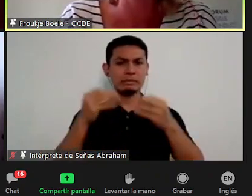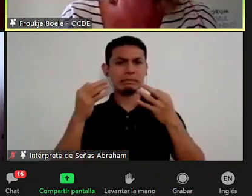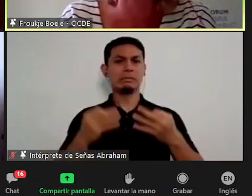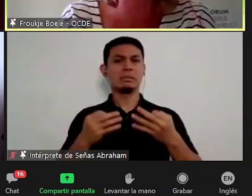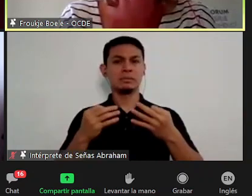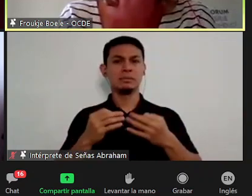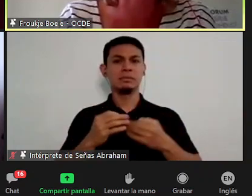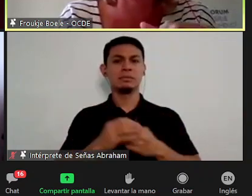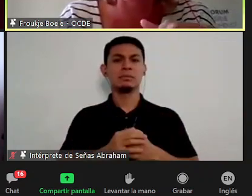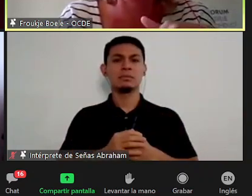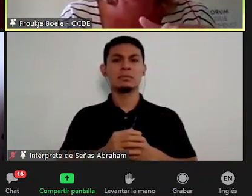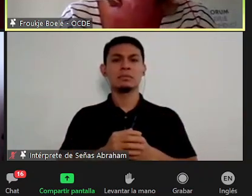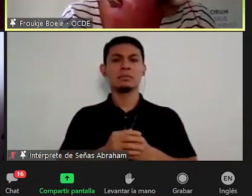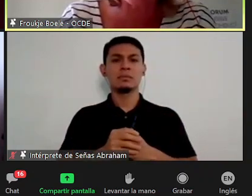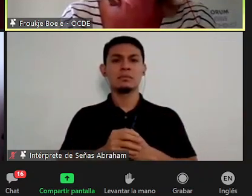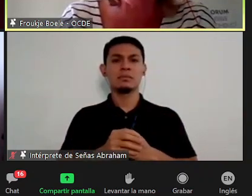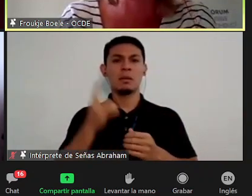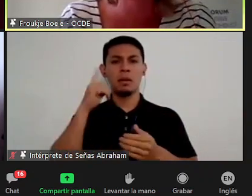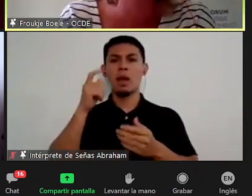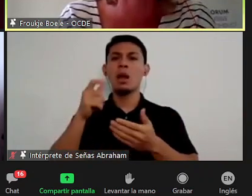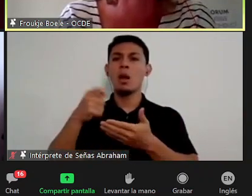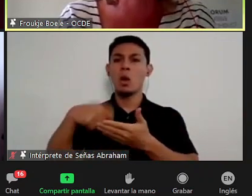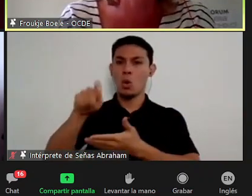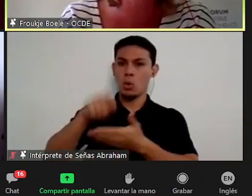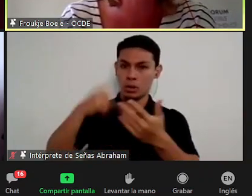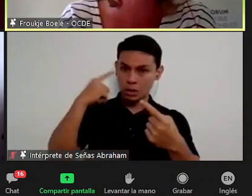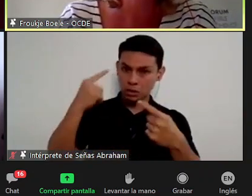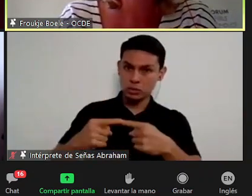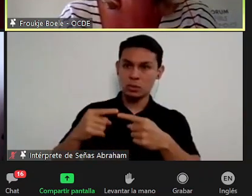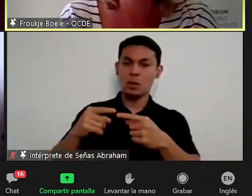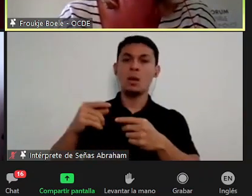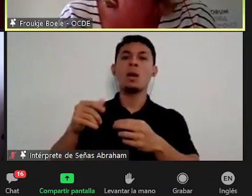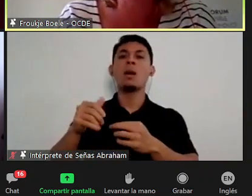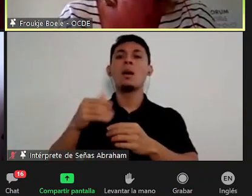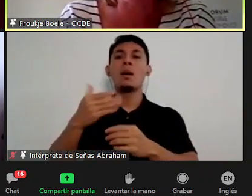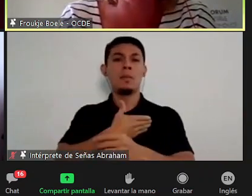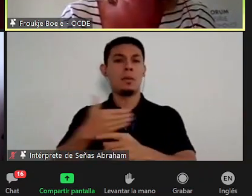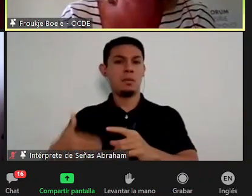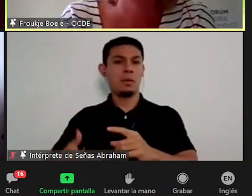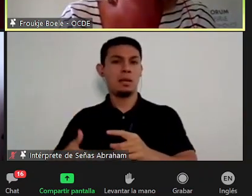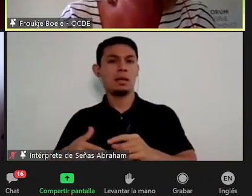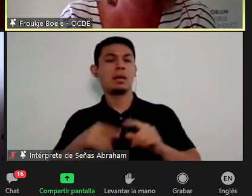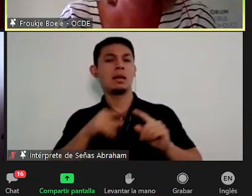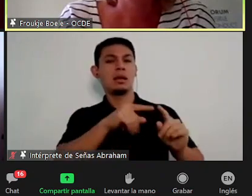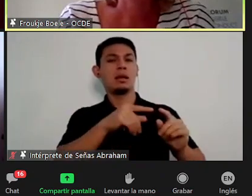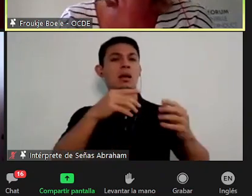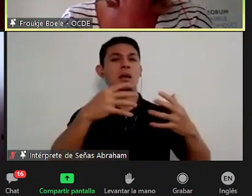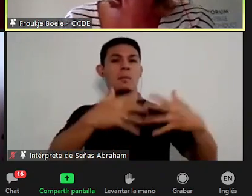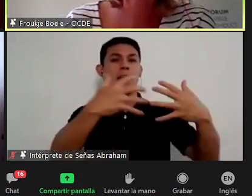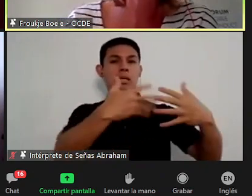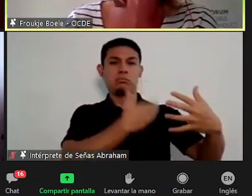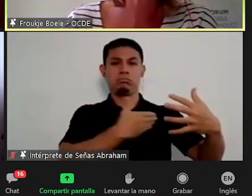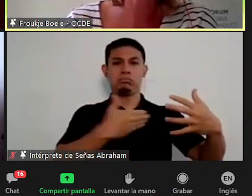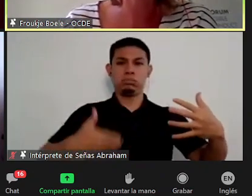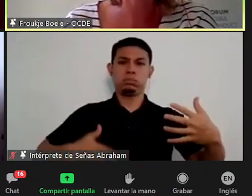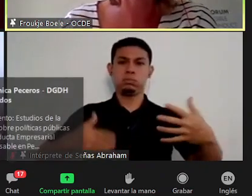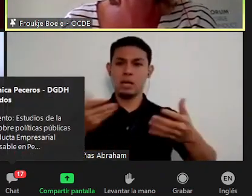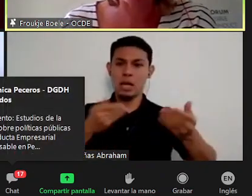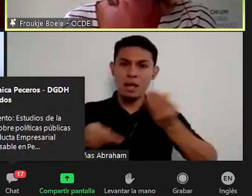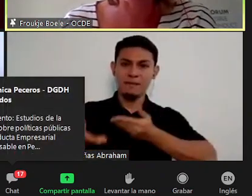continuous and effective governmental leadership on what is trade